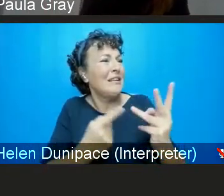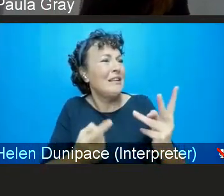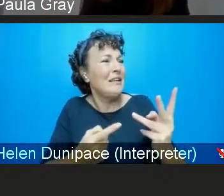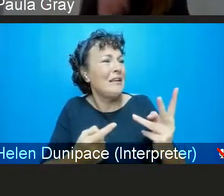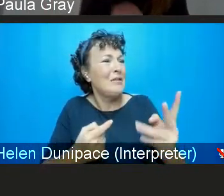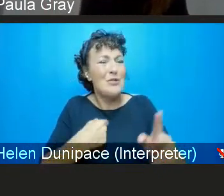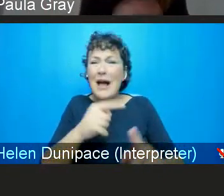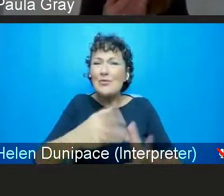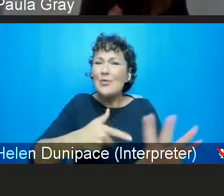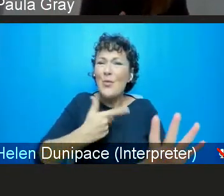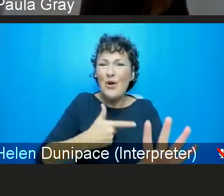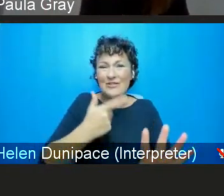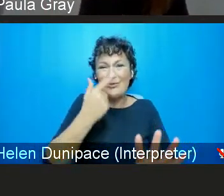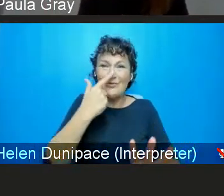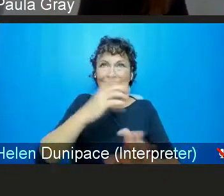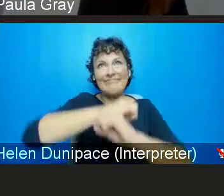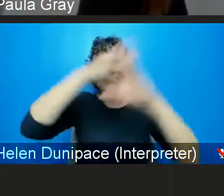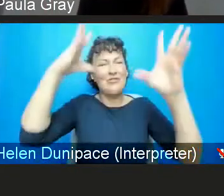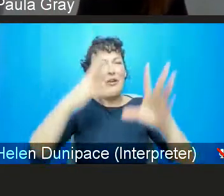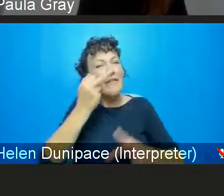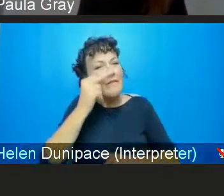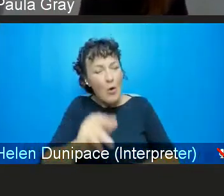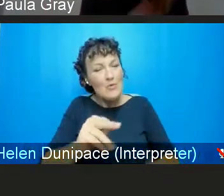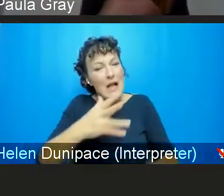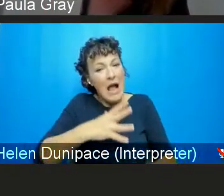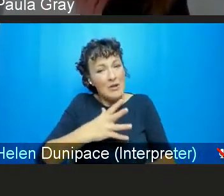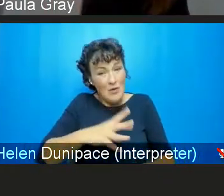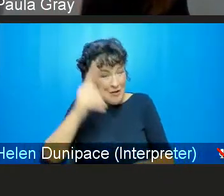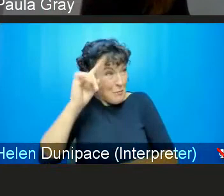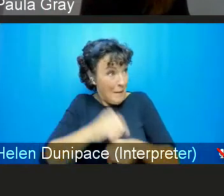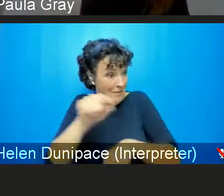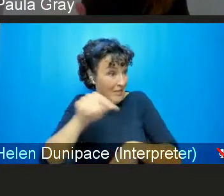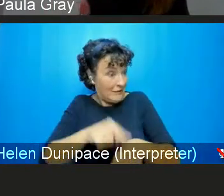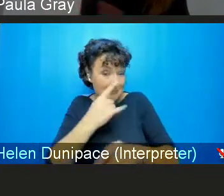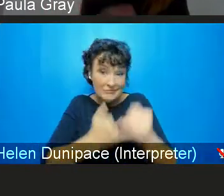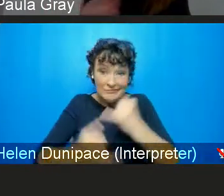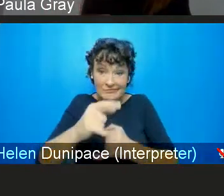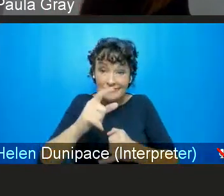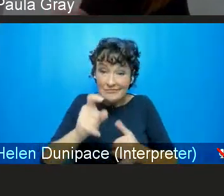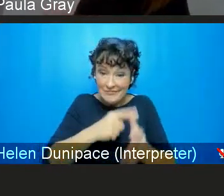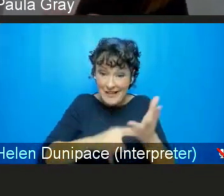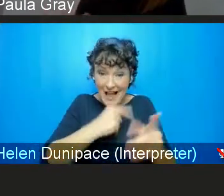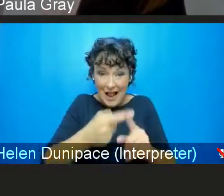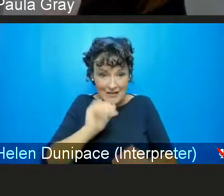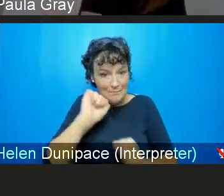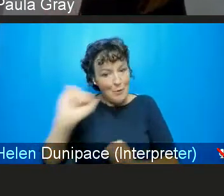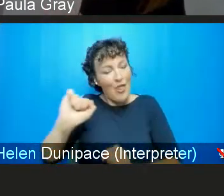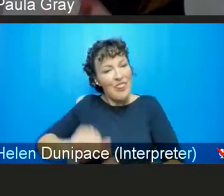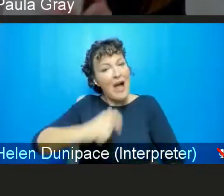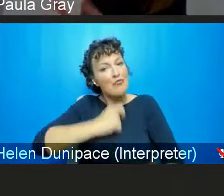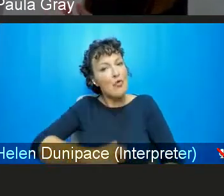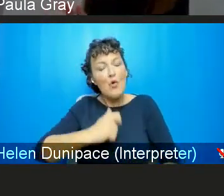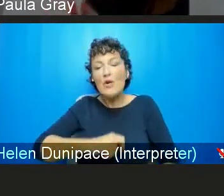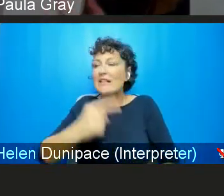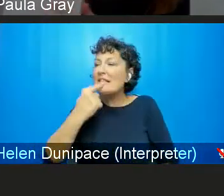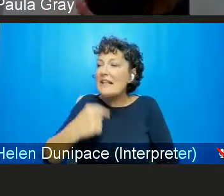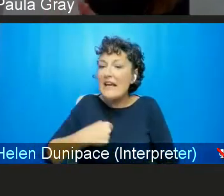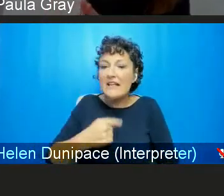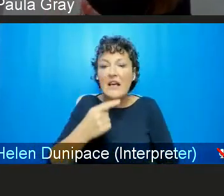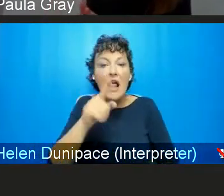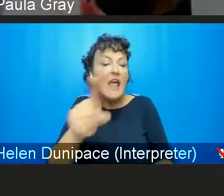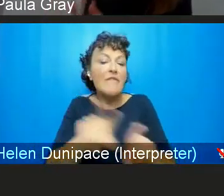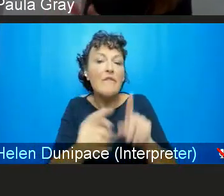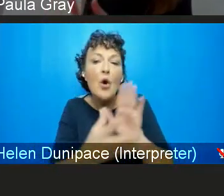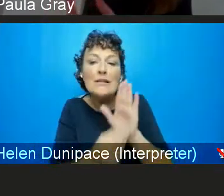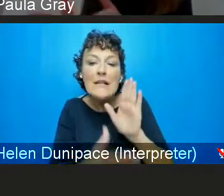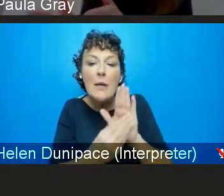you know, I think Alex, the time I recall, you know, that due to the nature of the role, for instance, it wouldn't have lended itself to a visual impairment, that